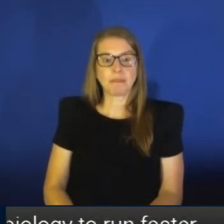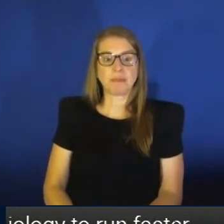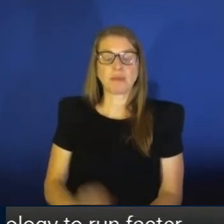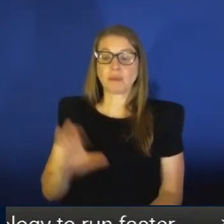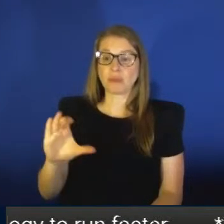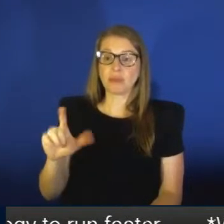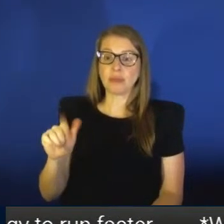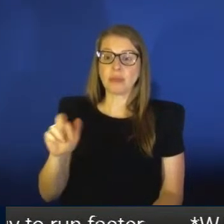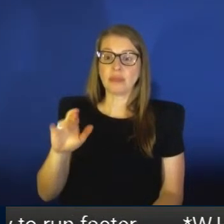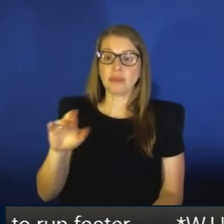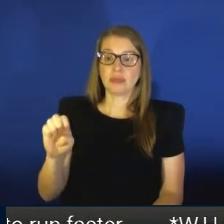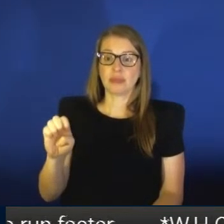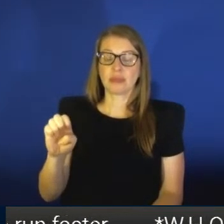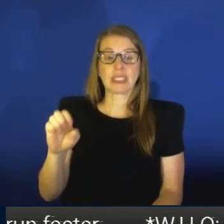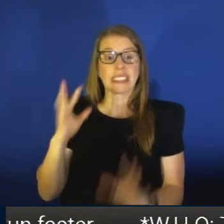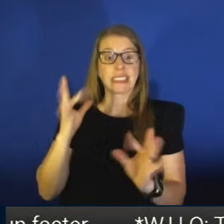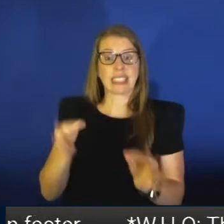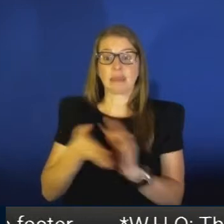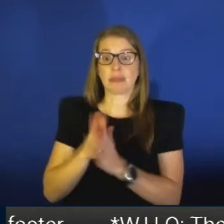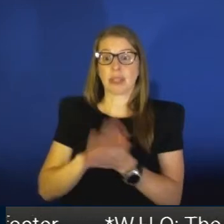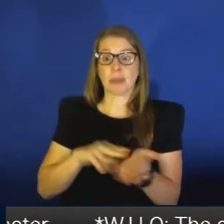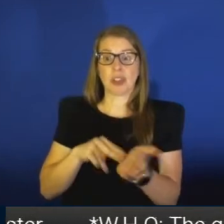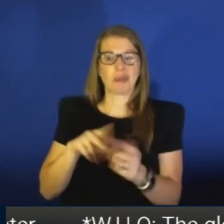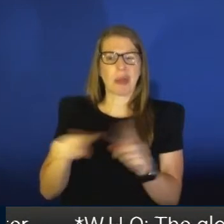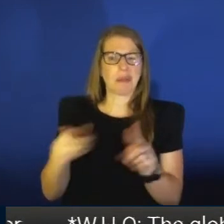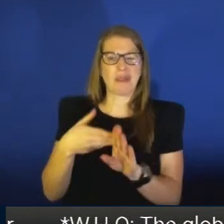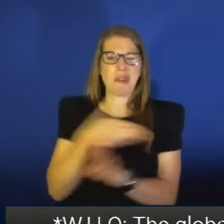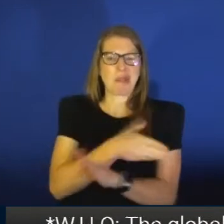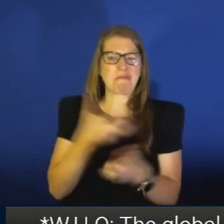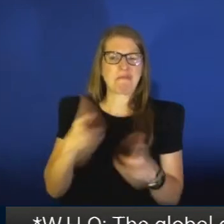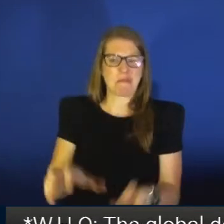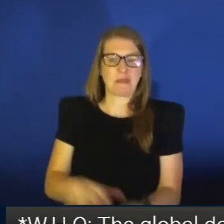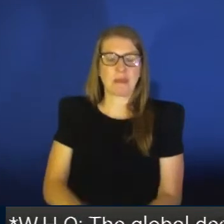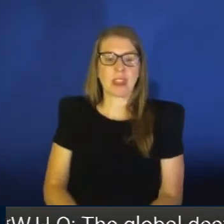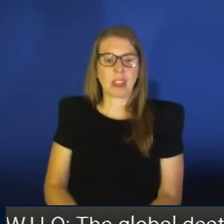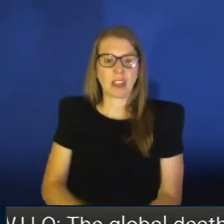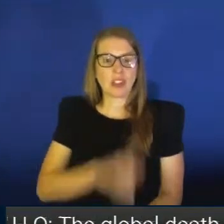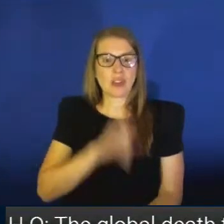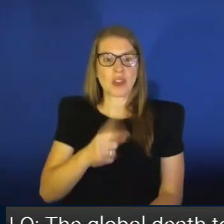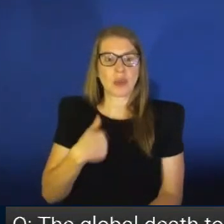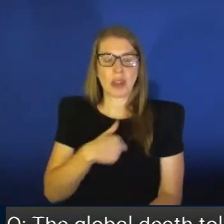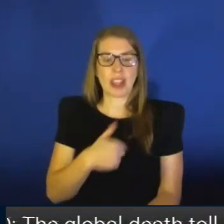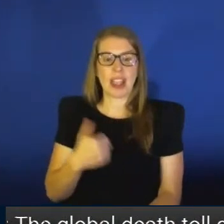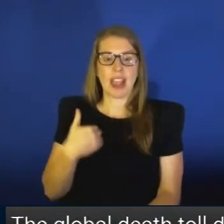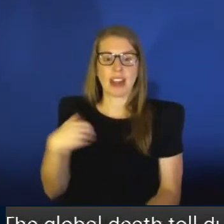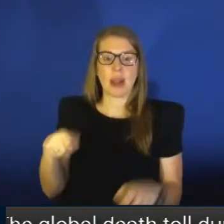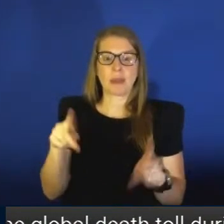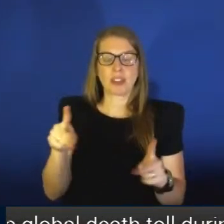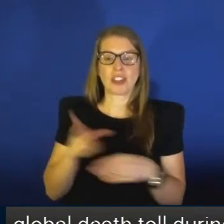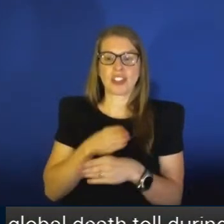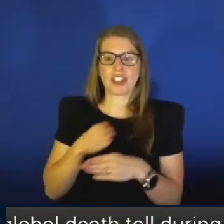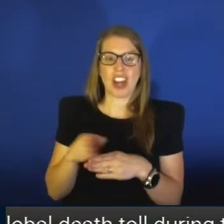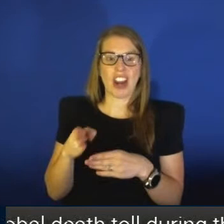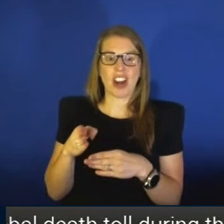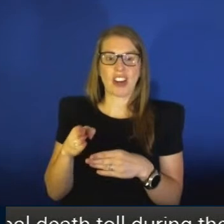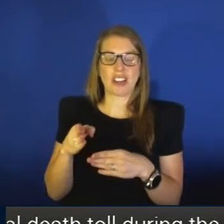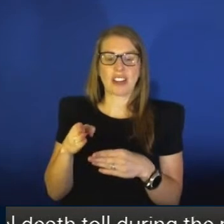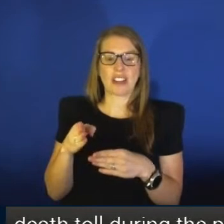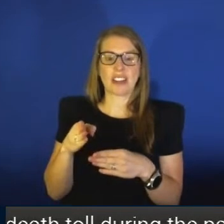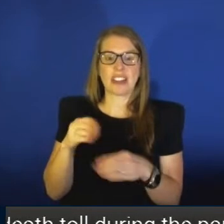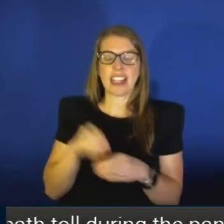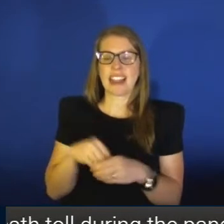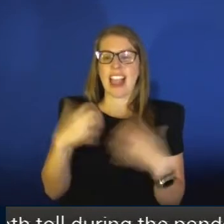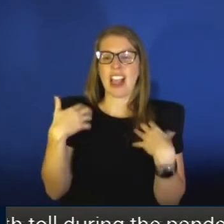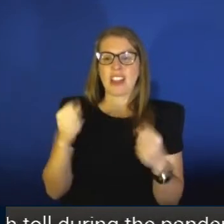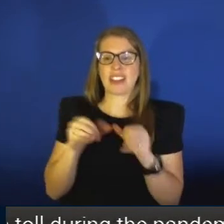but she wasn't going to be one. Tell us about that. Well, sure. And we had the opportunity to share this here within the health system the other day. This is